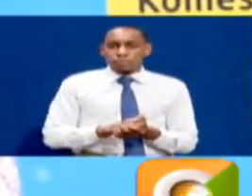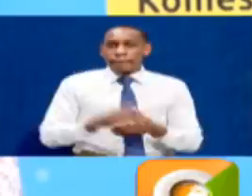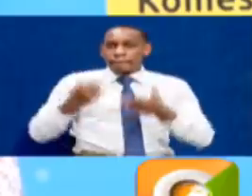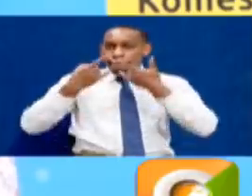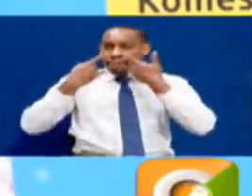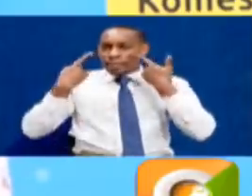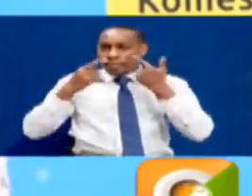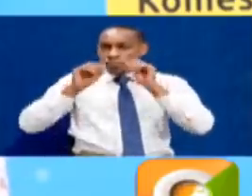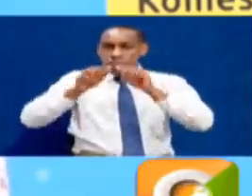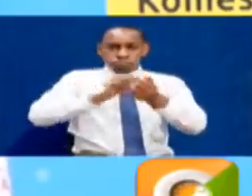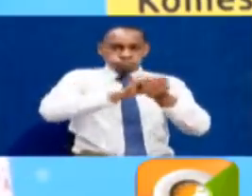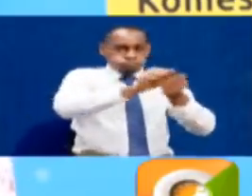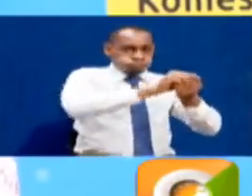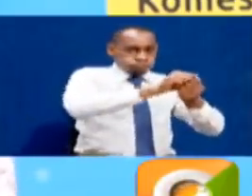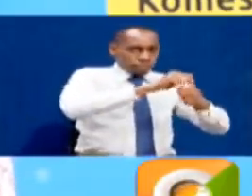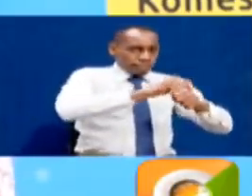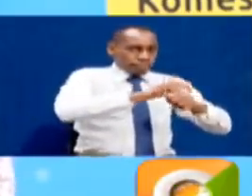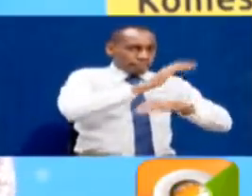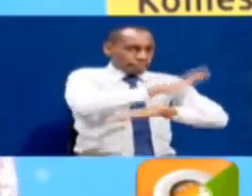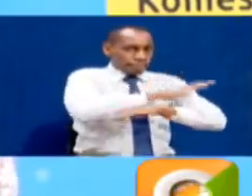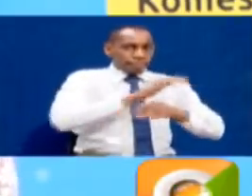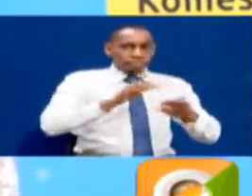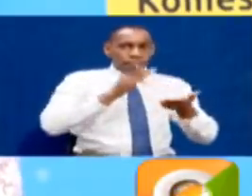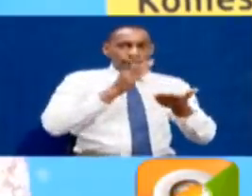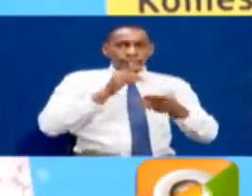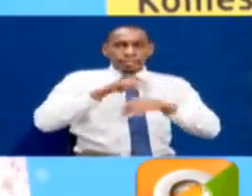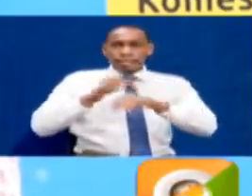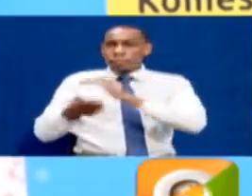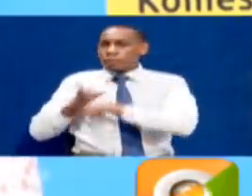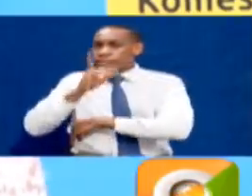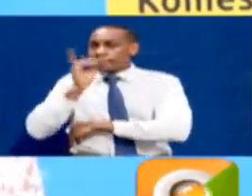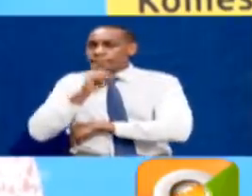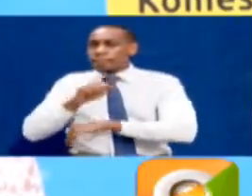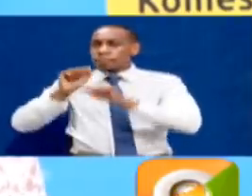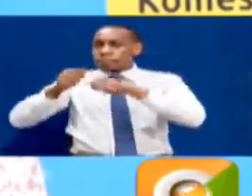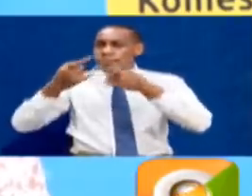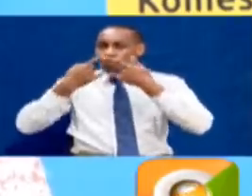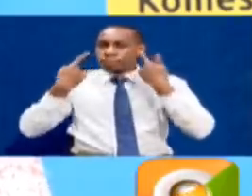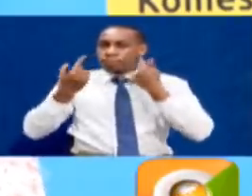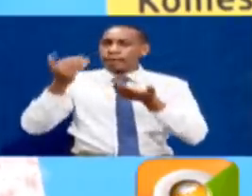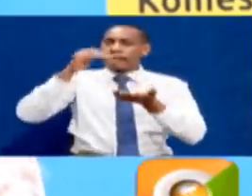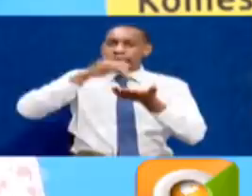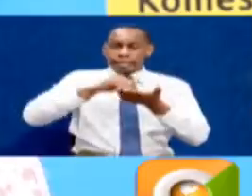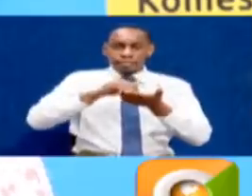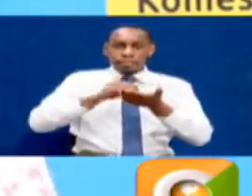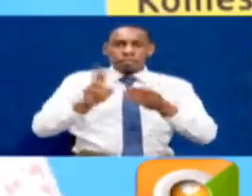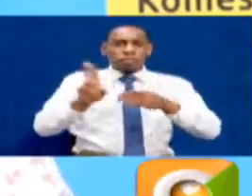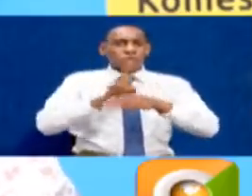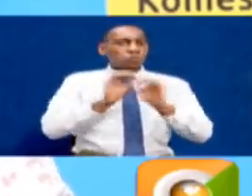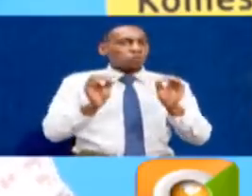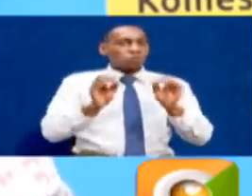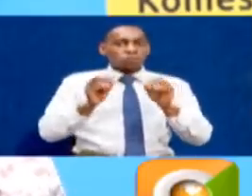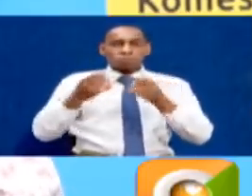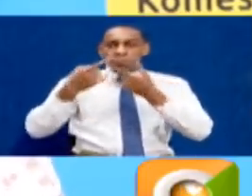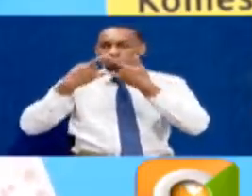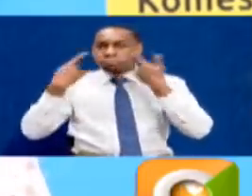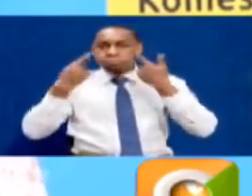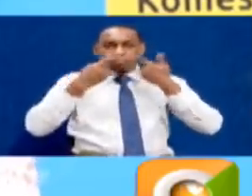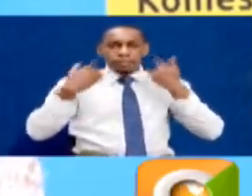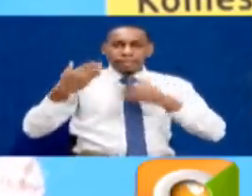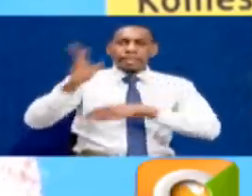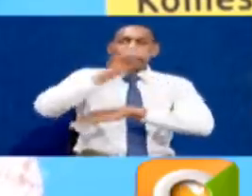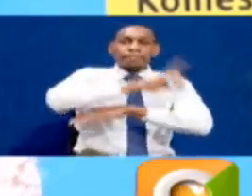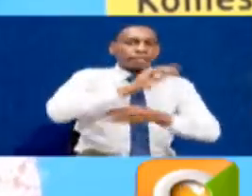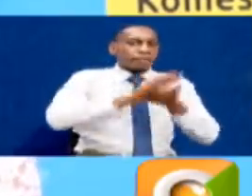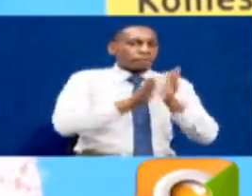the mask in the evening so that it is dry by the morning and then you use it again. You should not use it on day-to-day